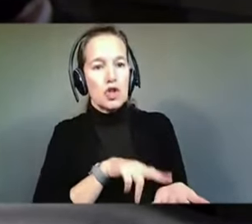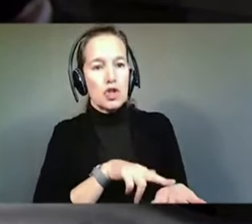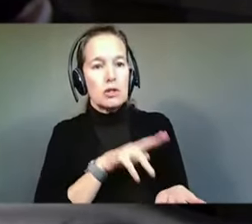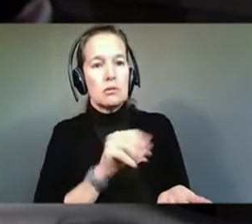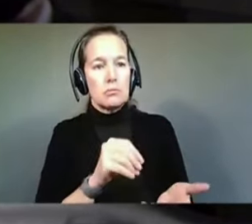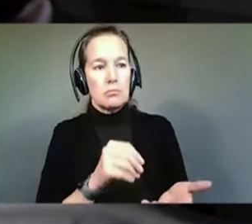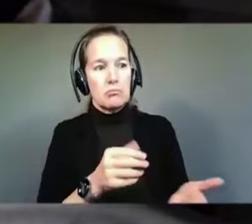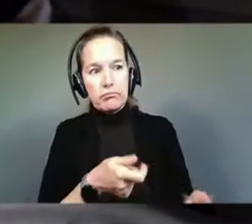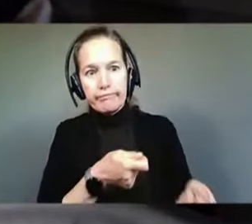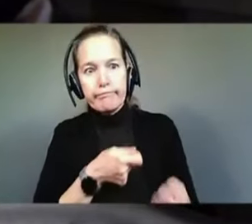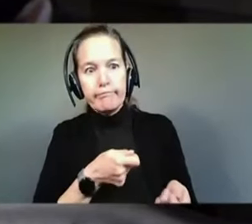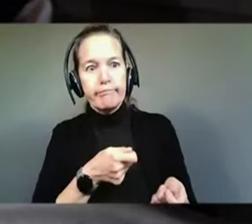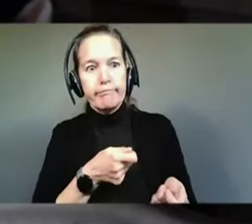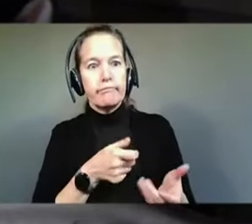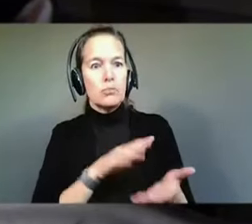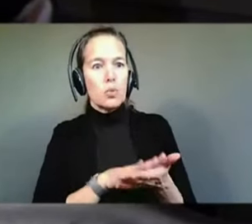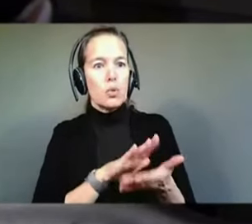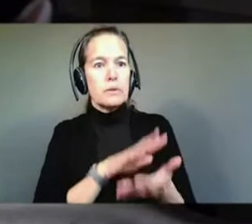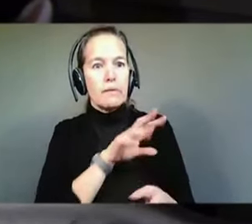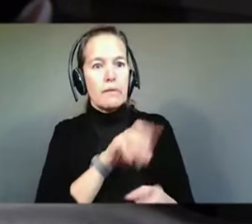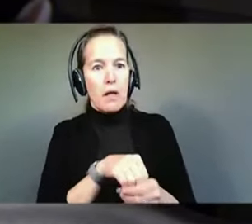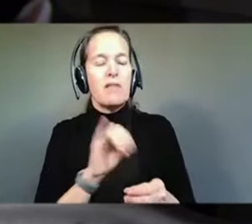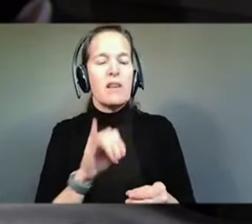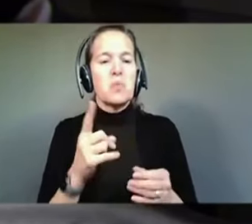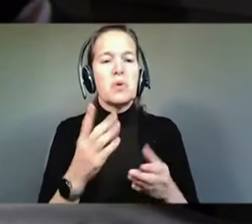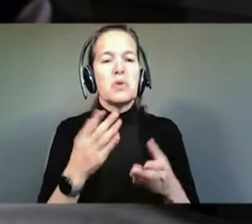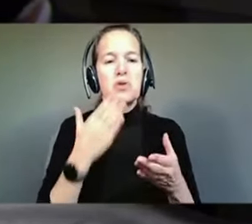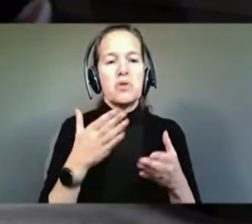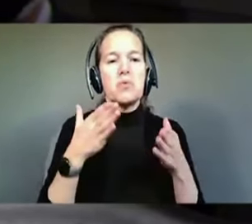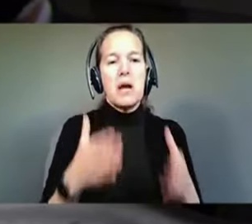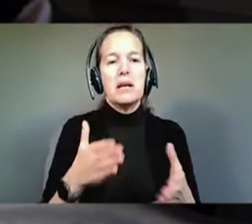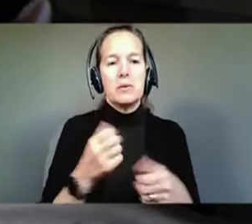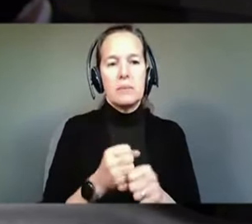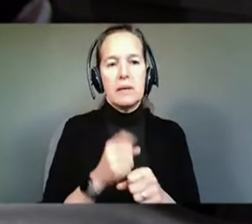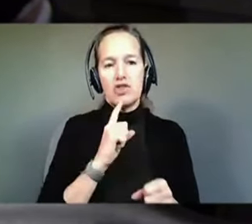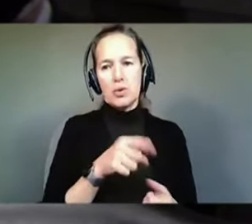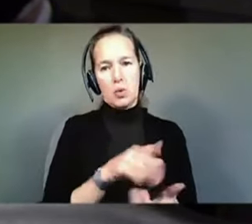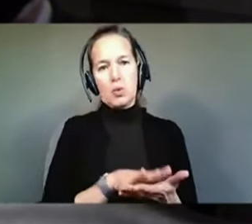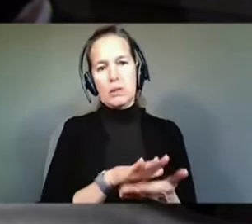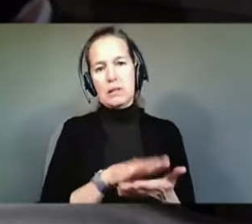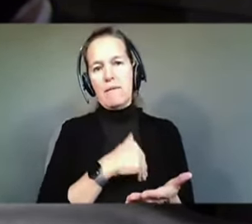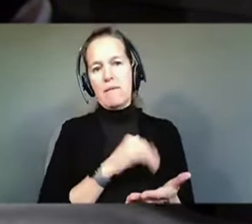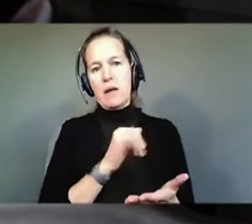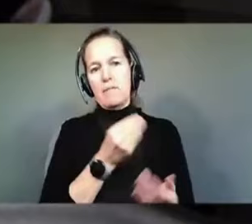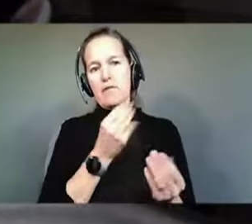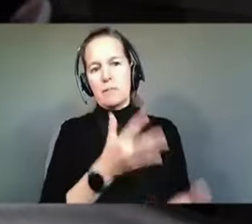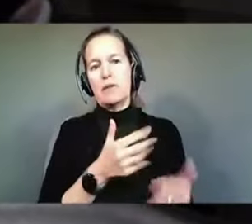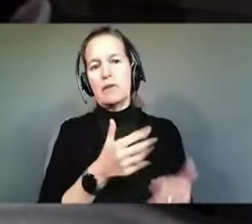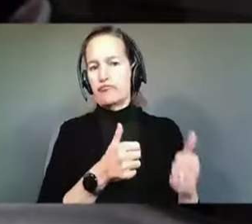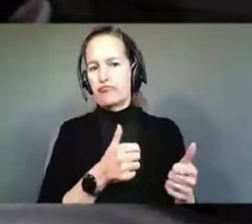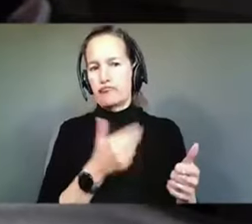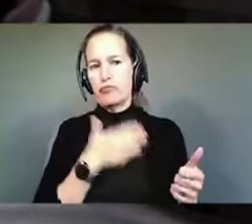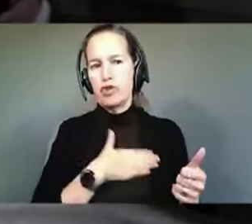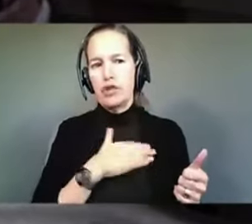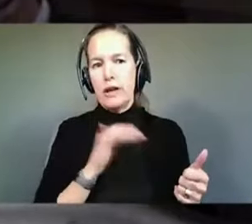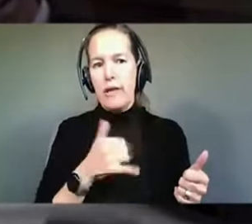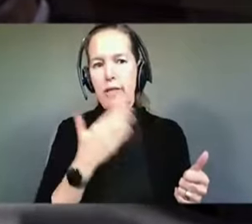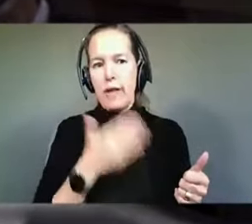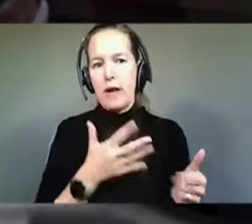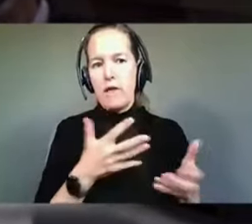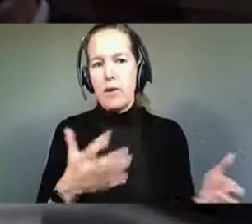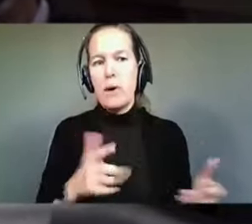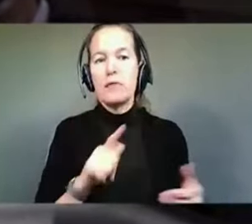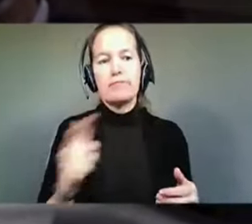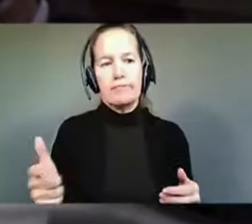sure that the schools have that information from the viewpoint of a healthcare professional. So I appreciate that. Thank you very much, Mr. Chair.